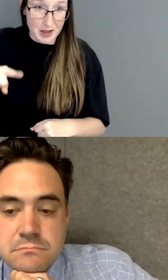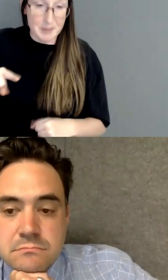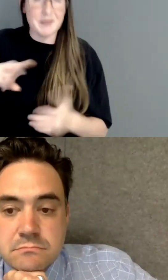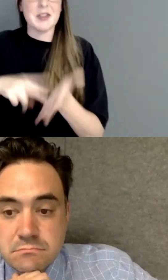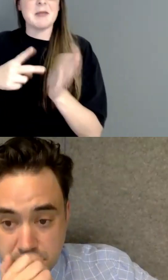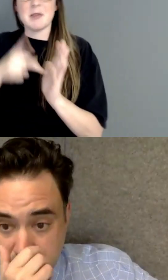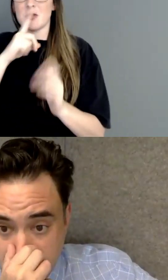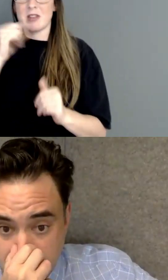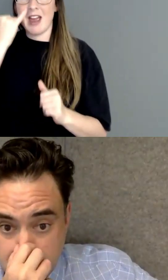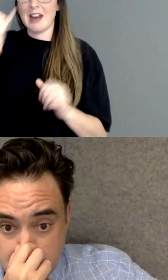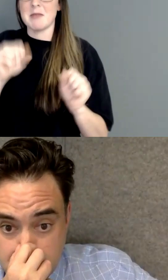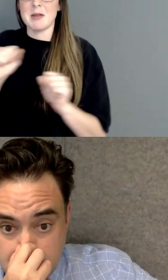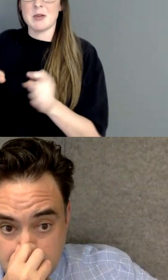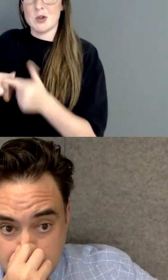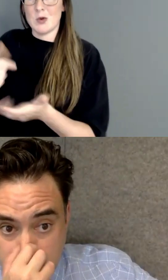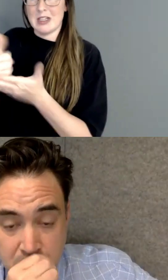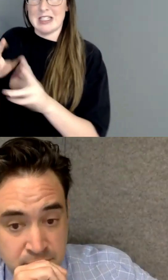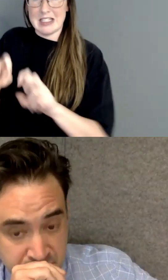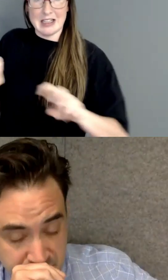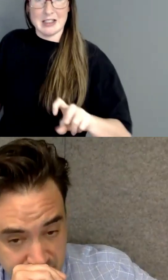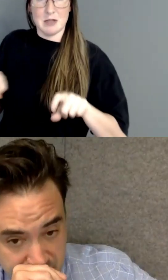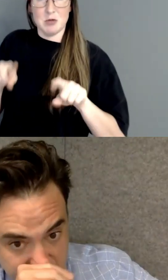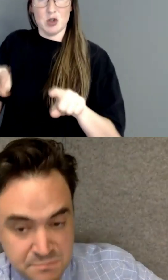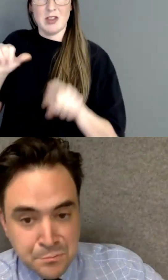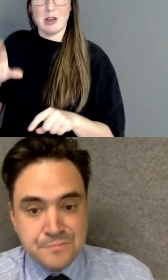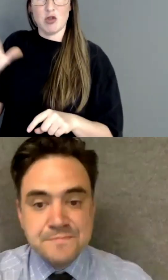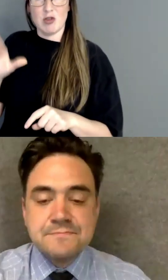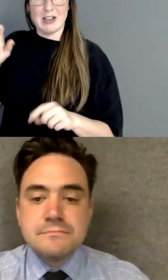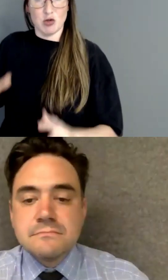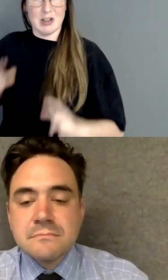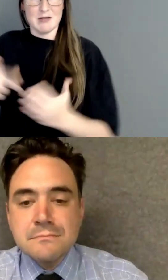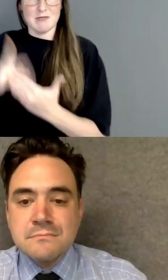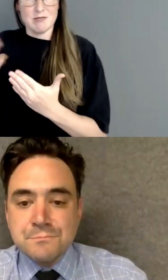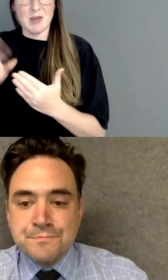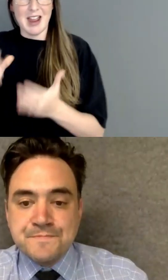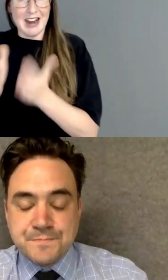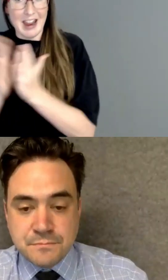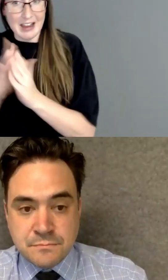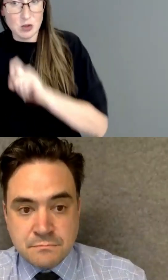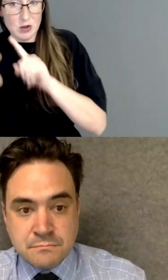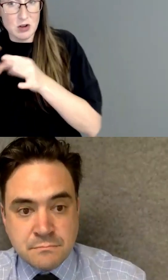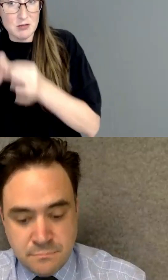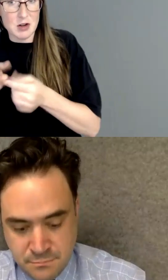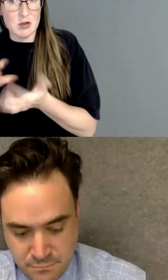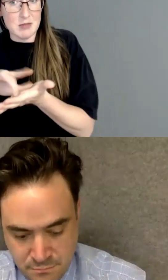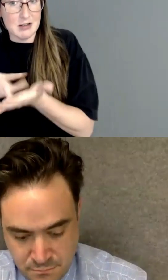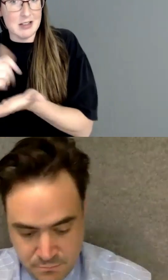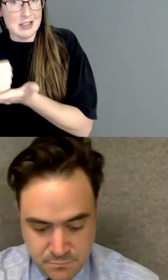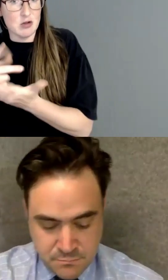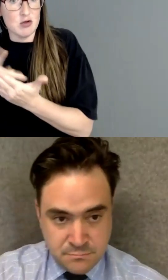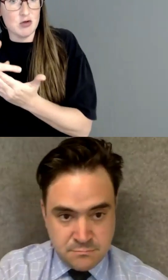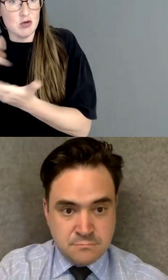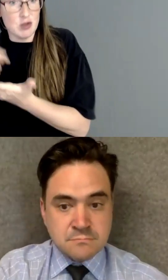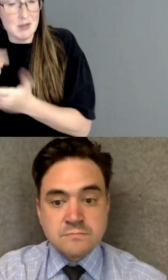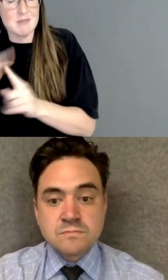the idea of being able to assess them in a crisis residential program and ask them questions about medication-assisted treatment, but follow that